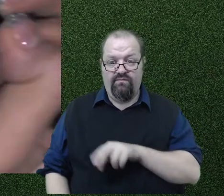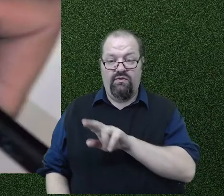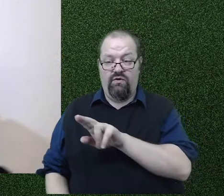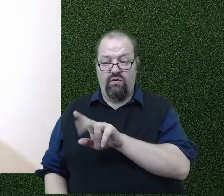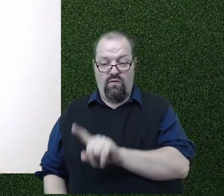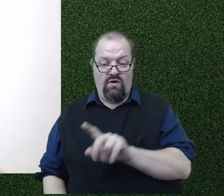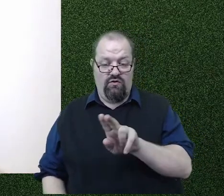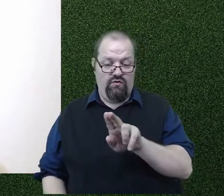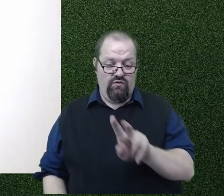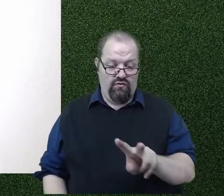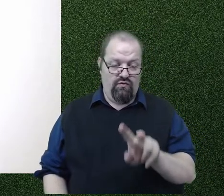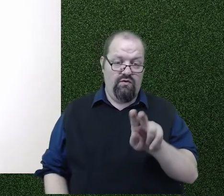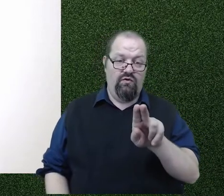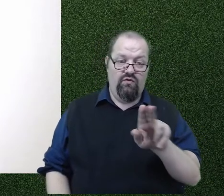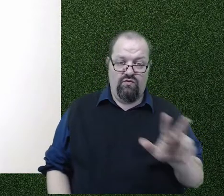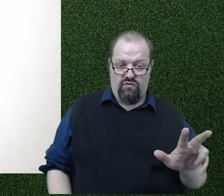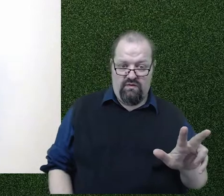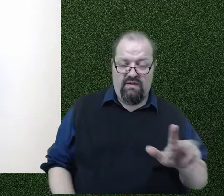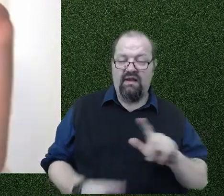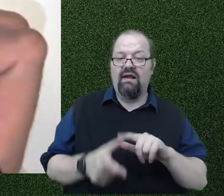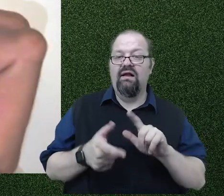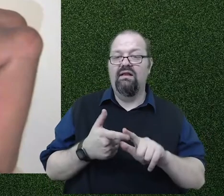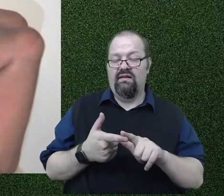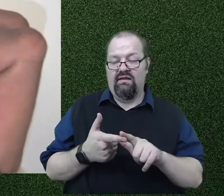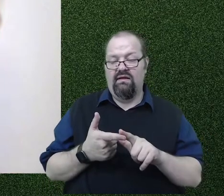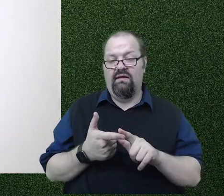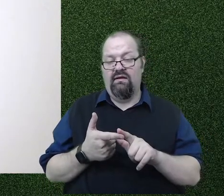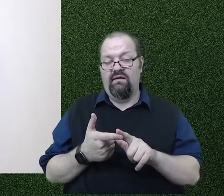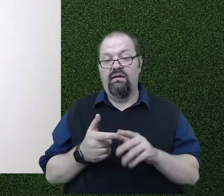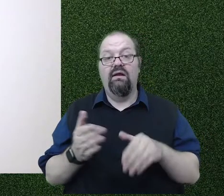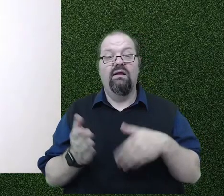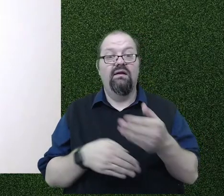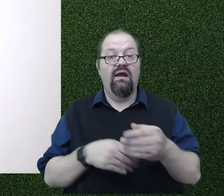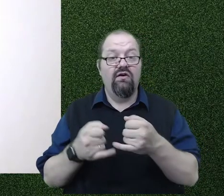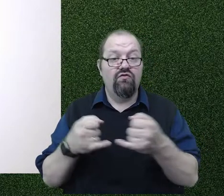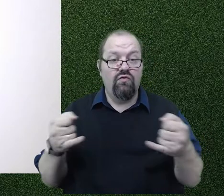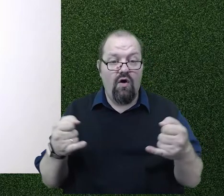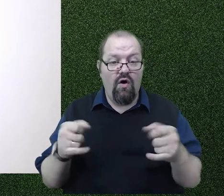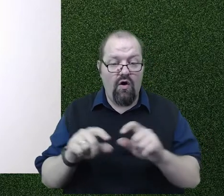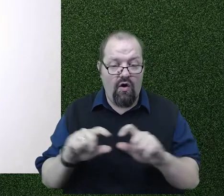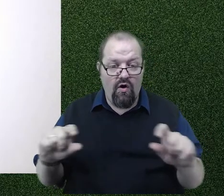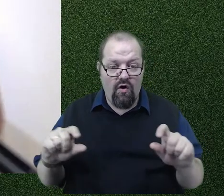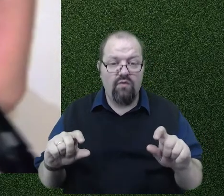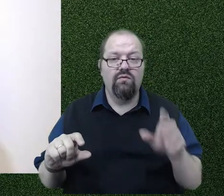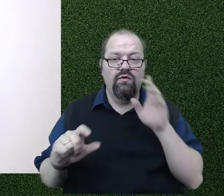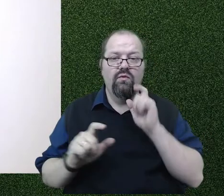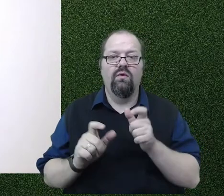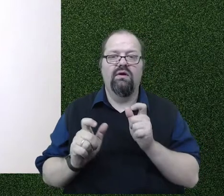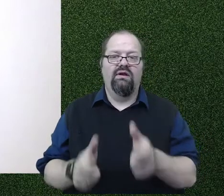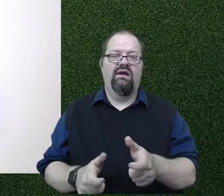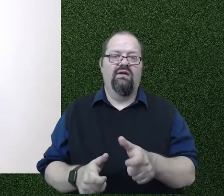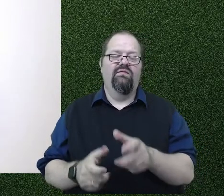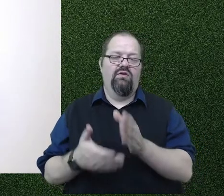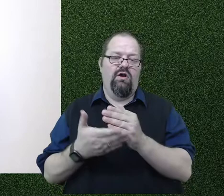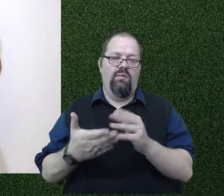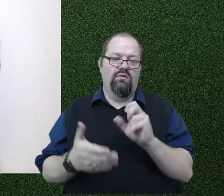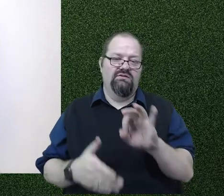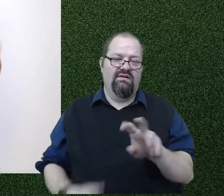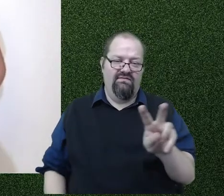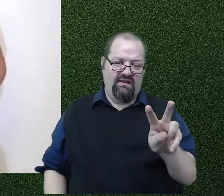those. And then in the next row, the last row, you list the components of V. So we'll have